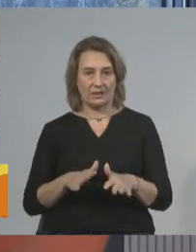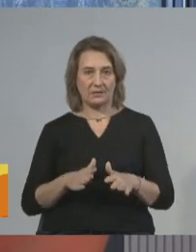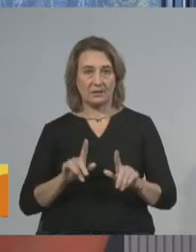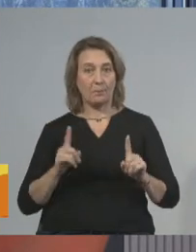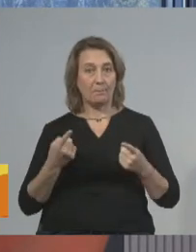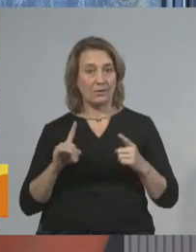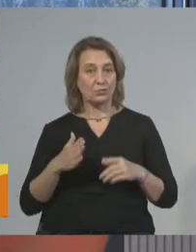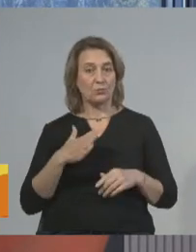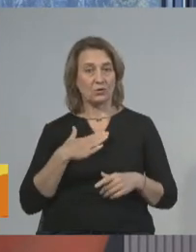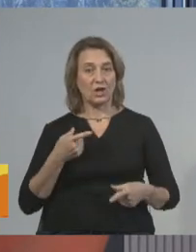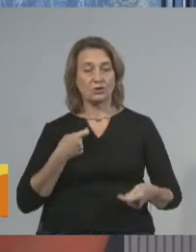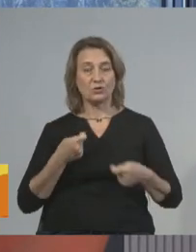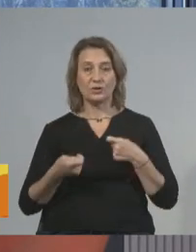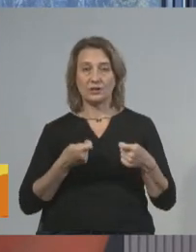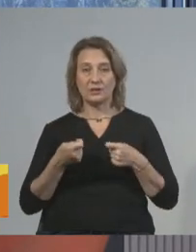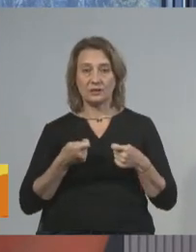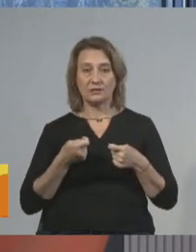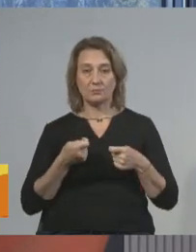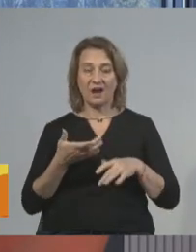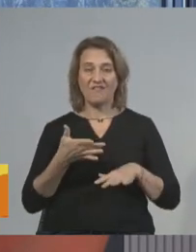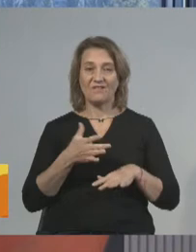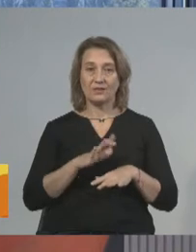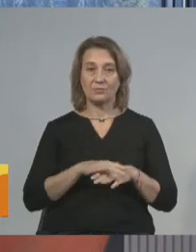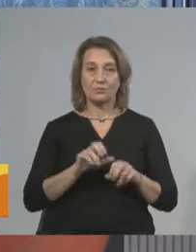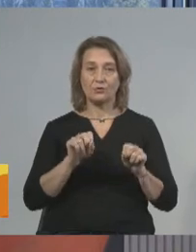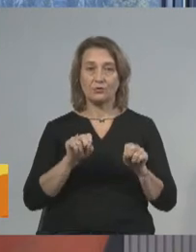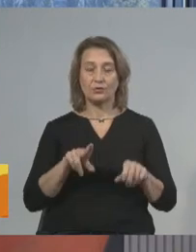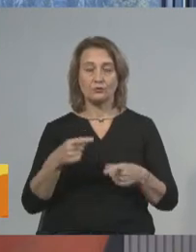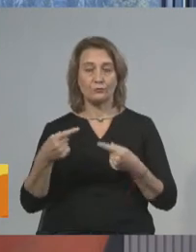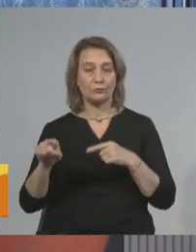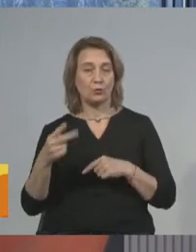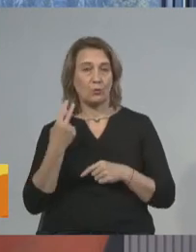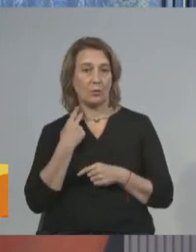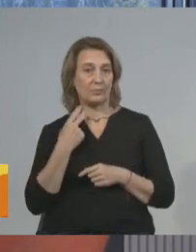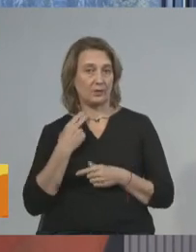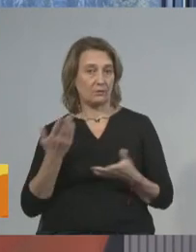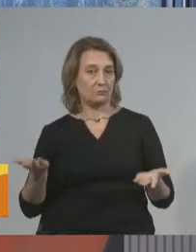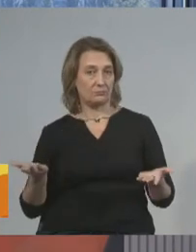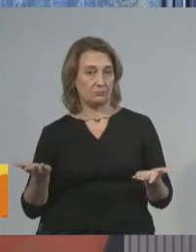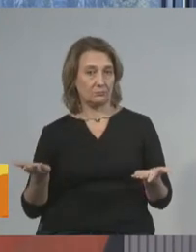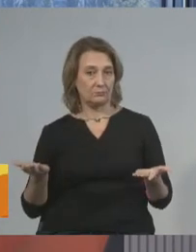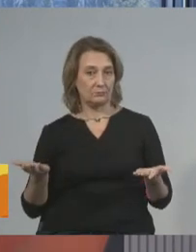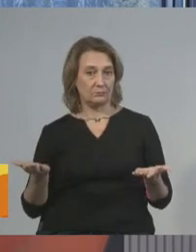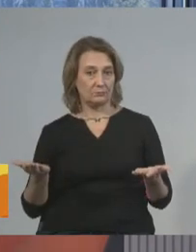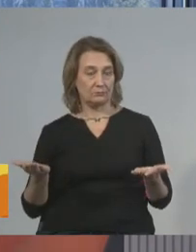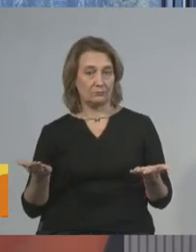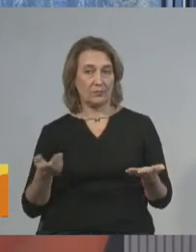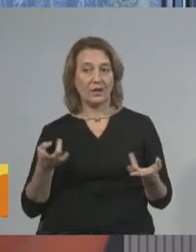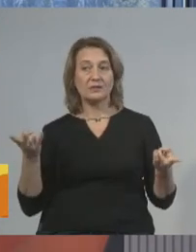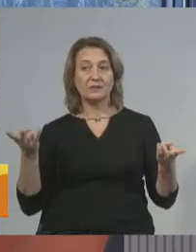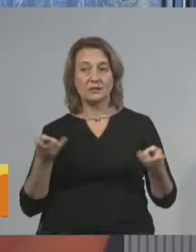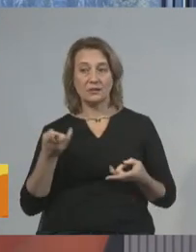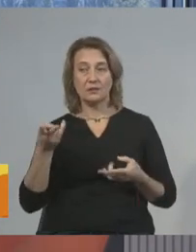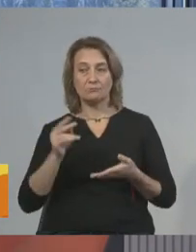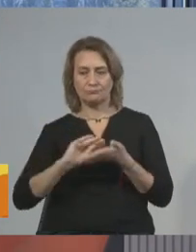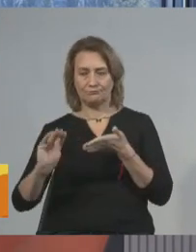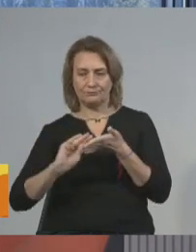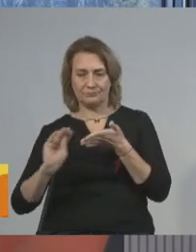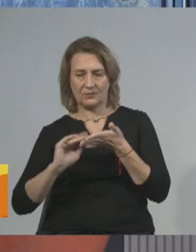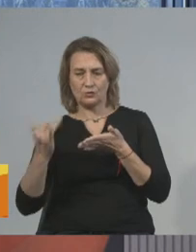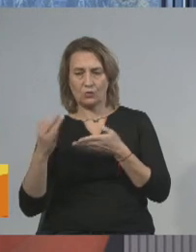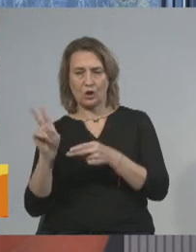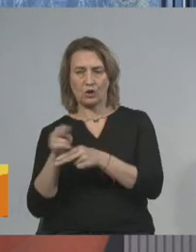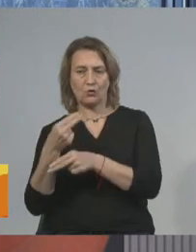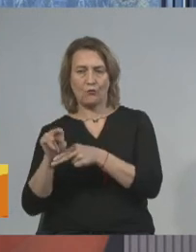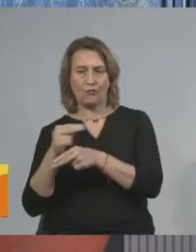so why for example our regulator is less efficient than the british ofcom of com